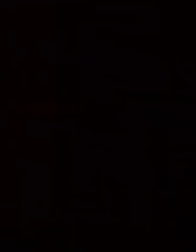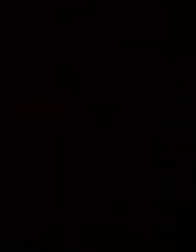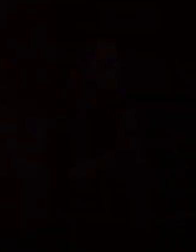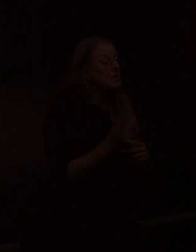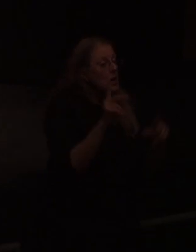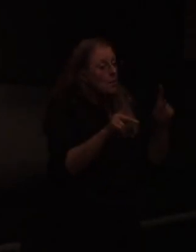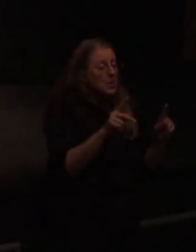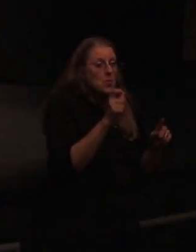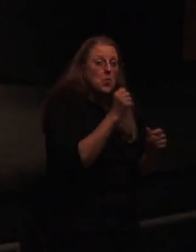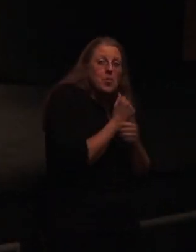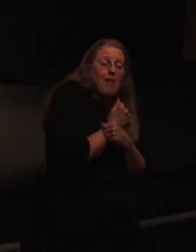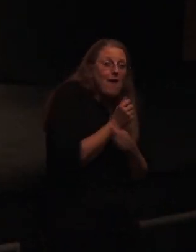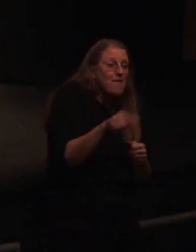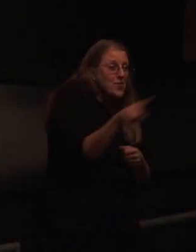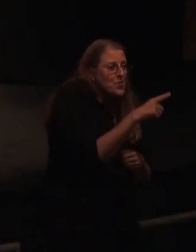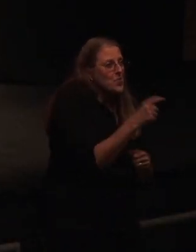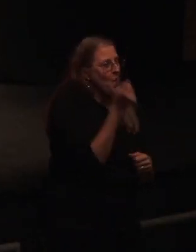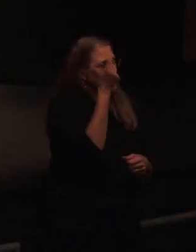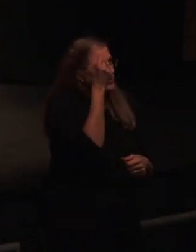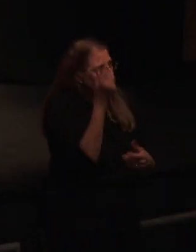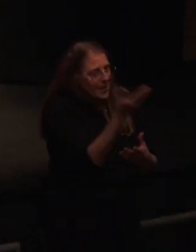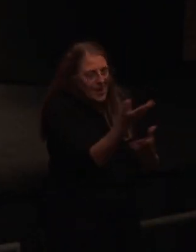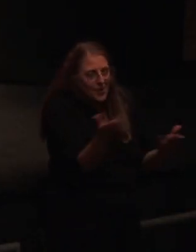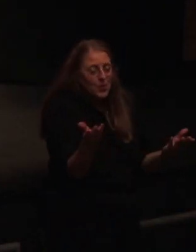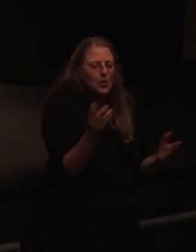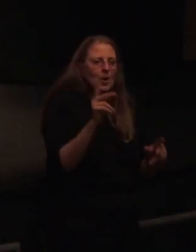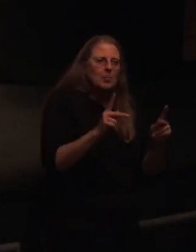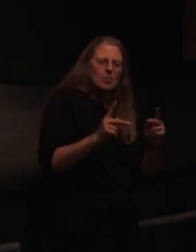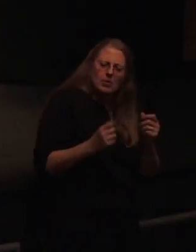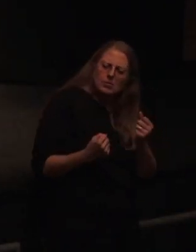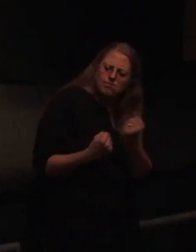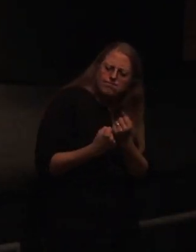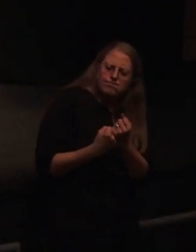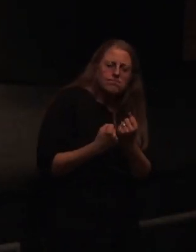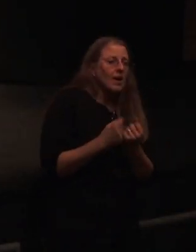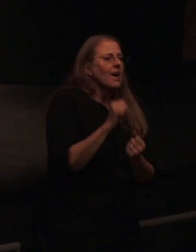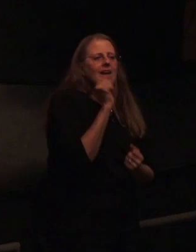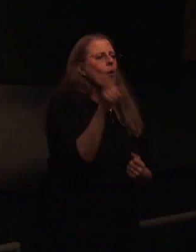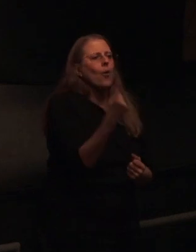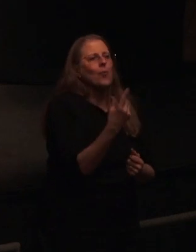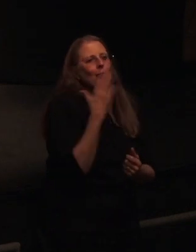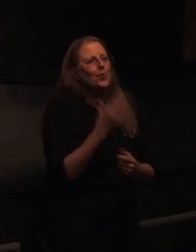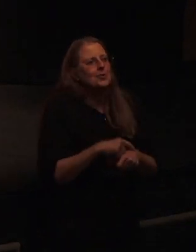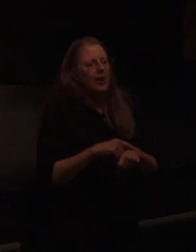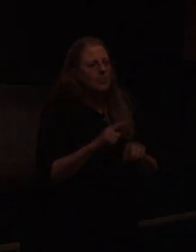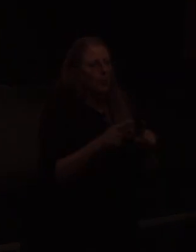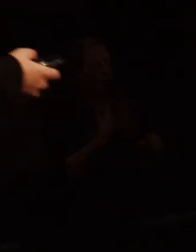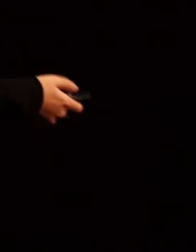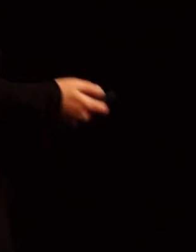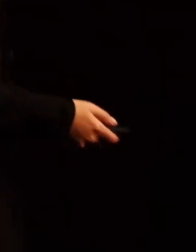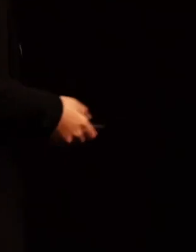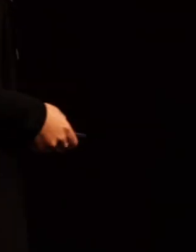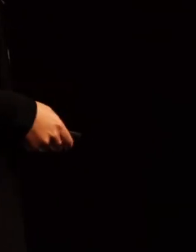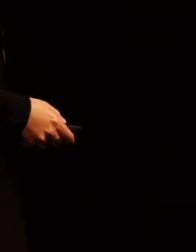People who love you, people who understand you, people who are there not just when things are great, but when it's raining outside, when